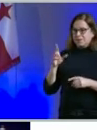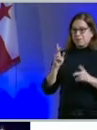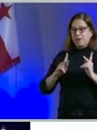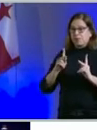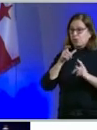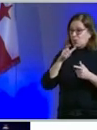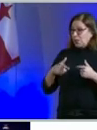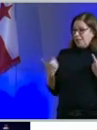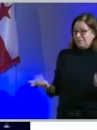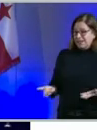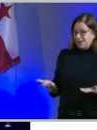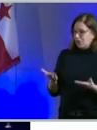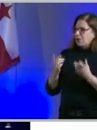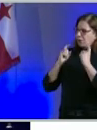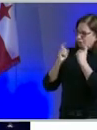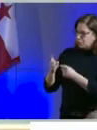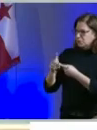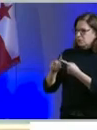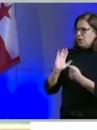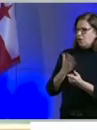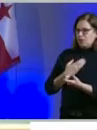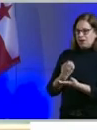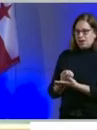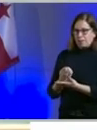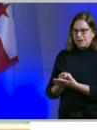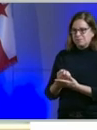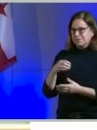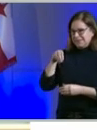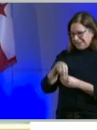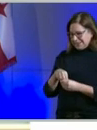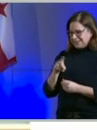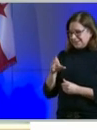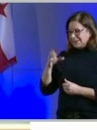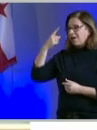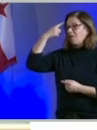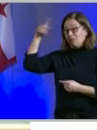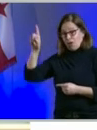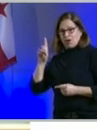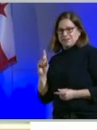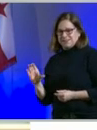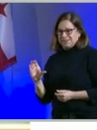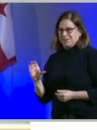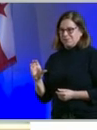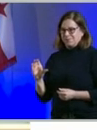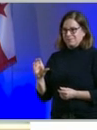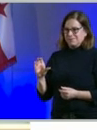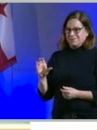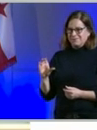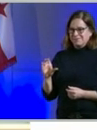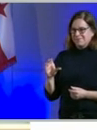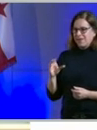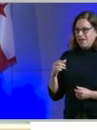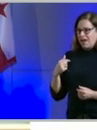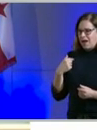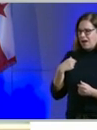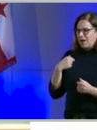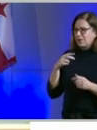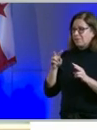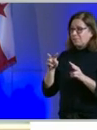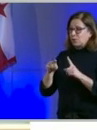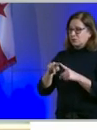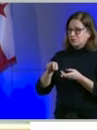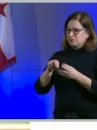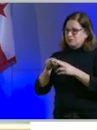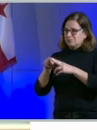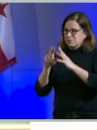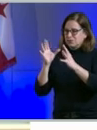economic viability of Washington, D.C. I look forward to Mayor Bowser strengthening the connection between the